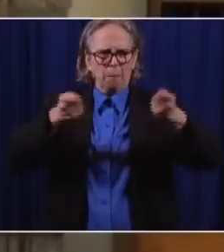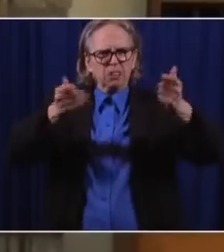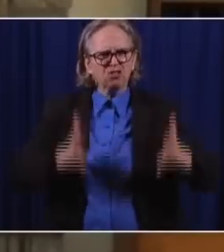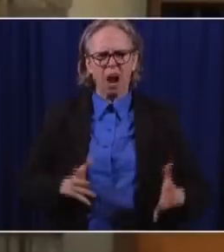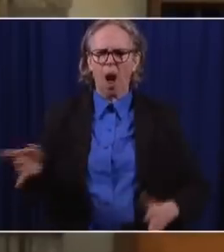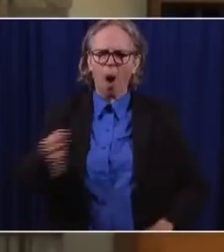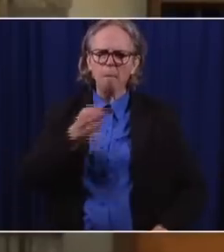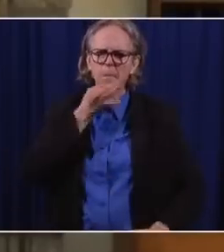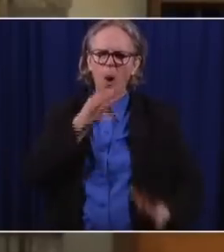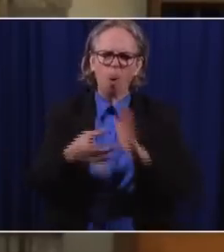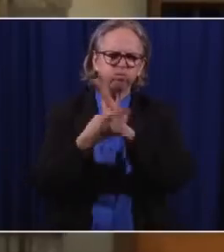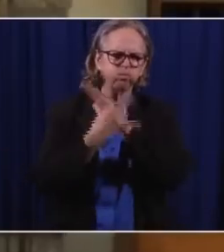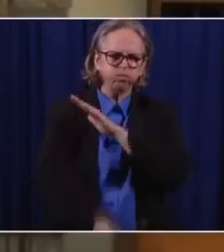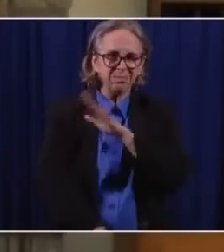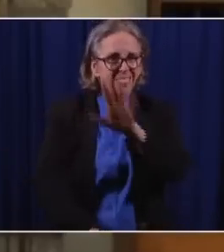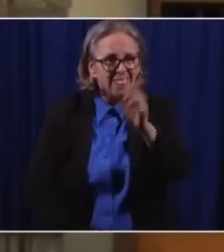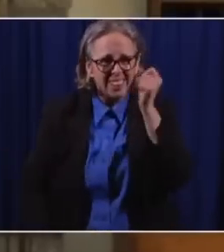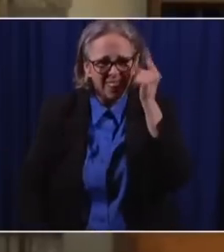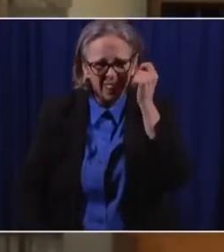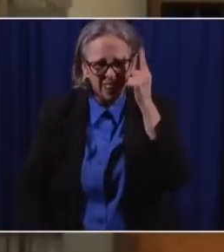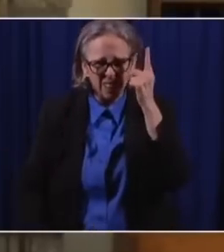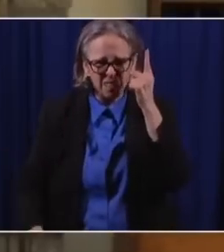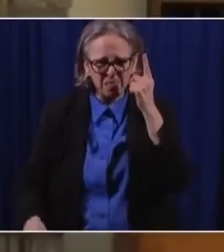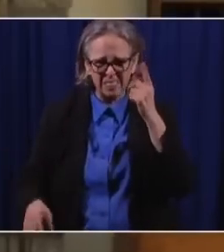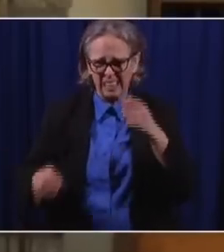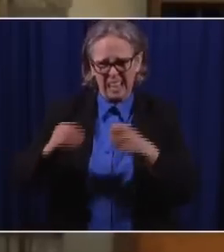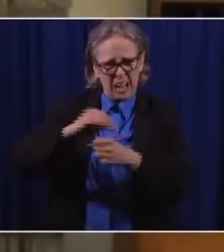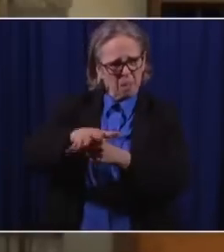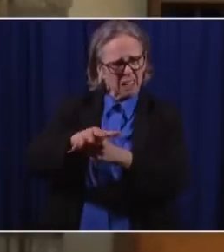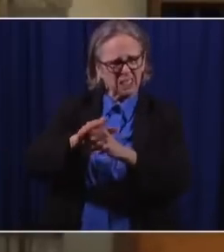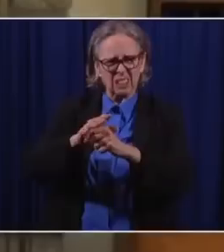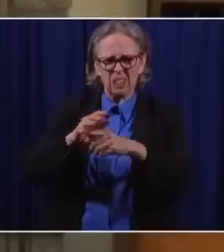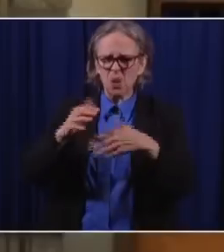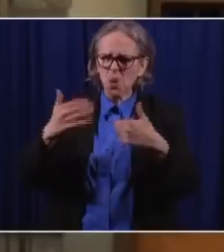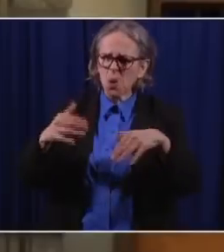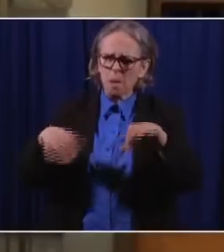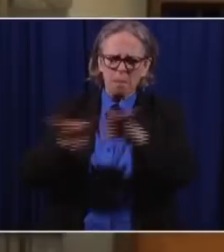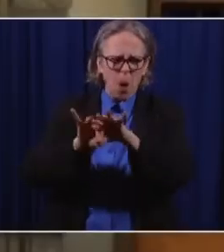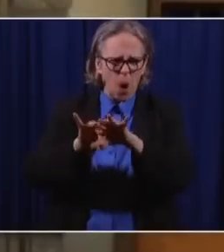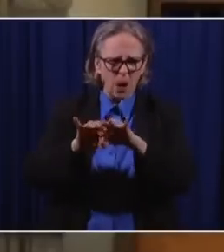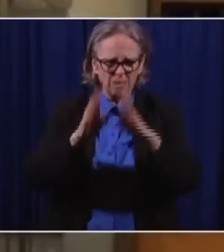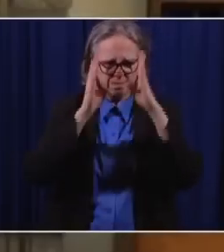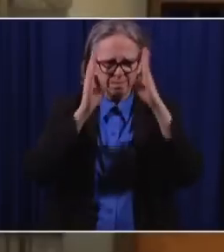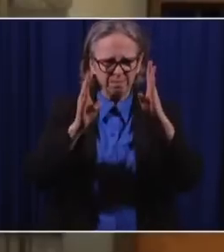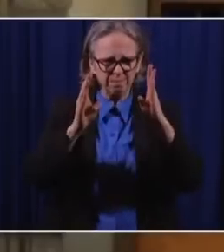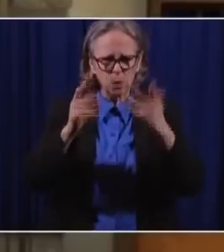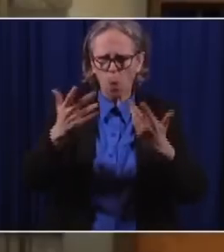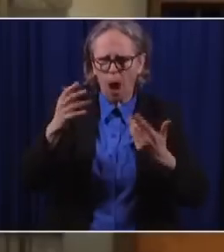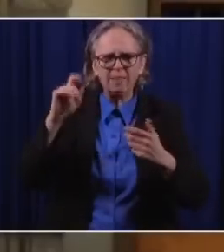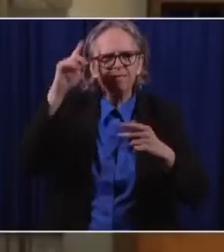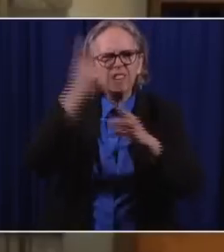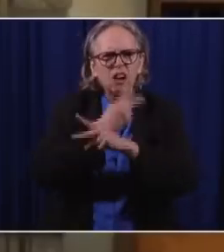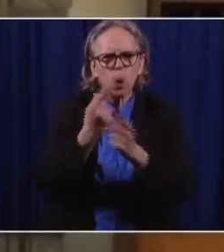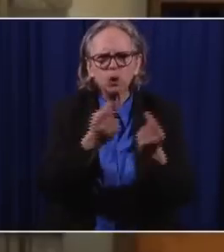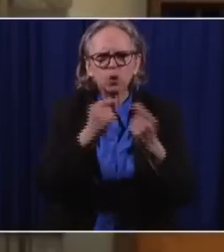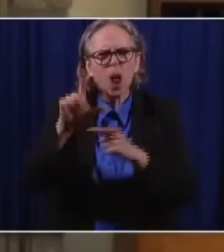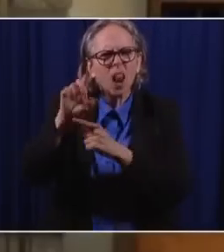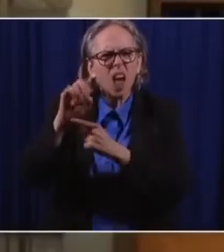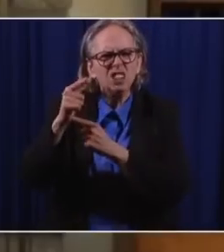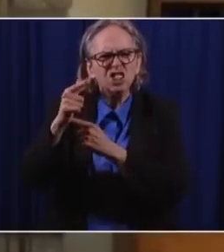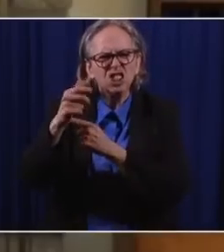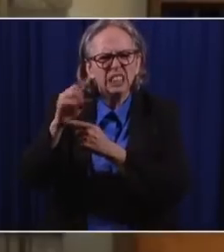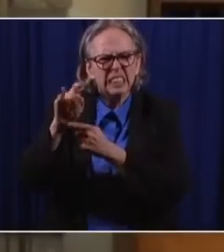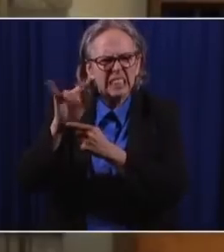is logistics, carrying it out. That's why we've got, one of the reasons we've got General Harris so much involved in the National Guard.